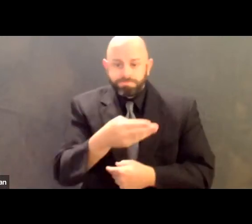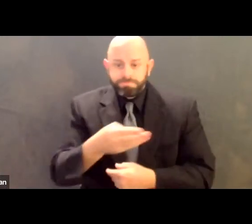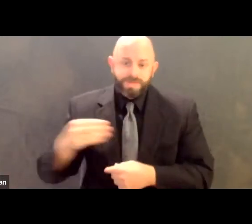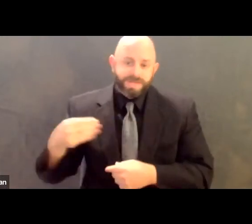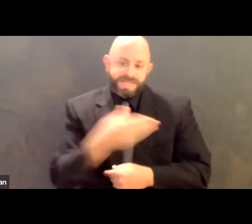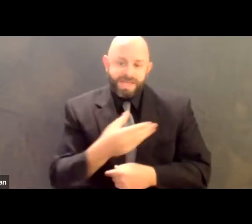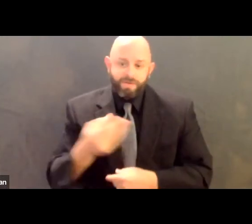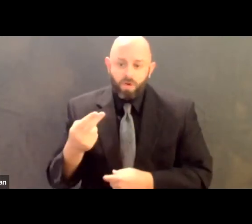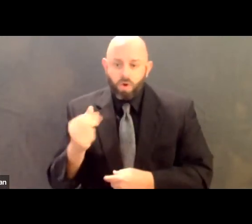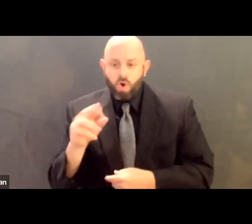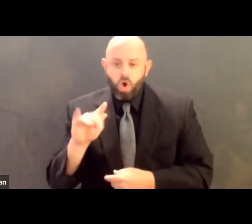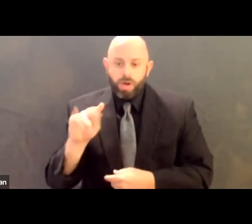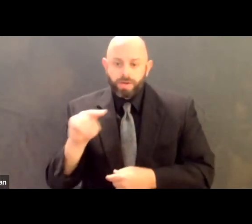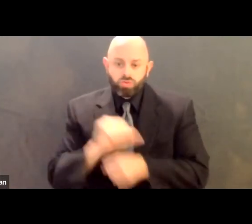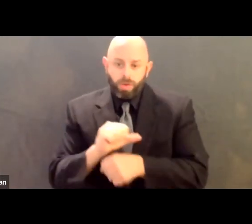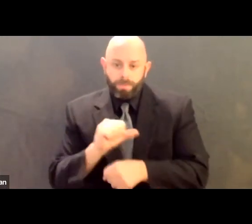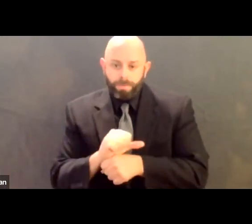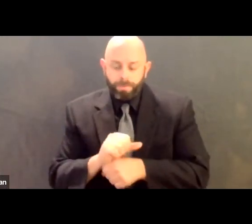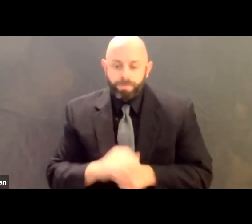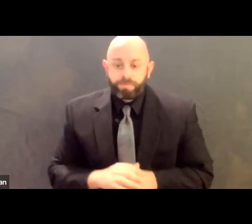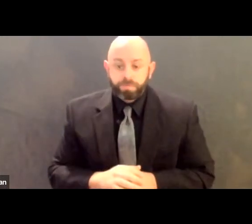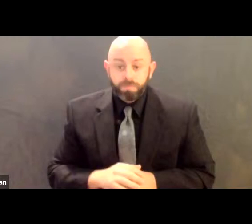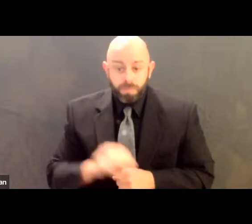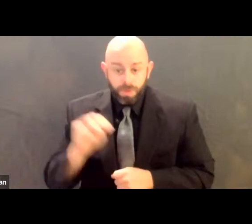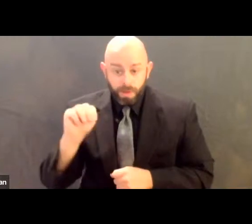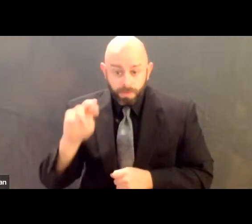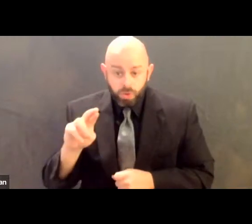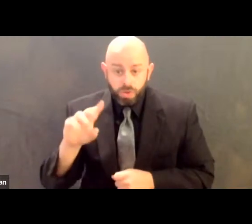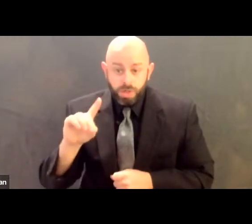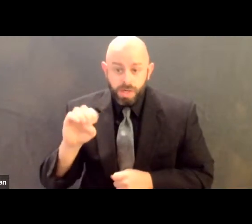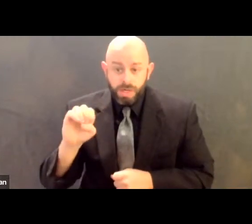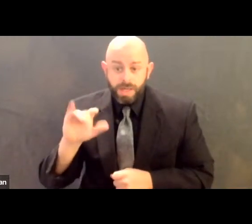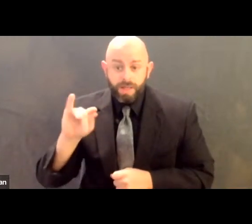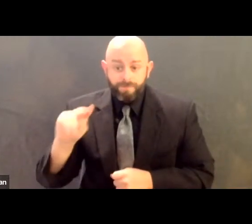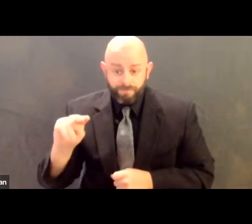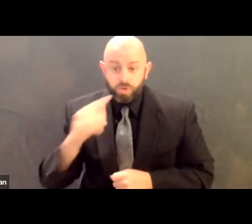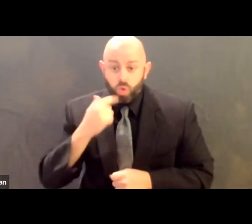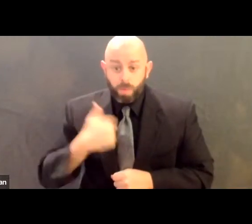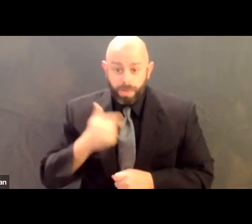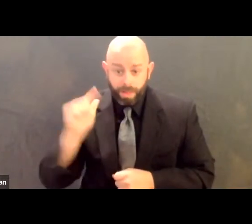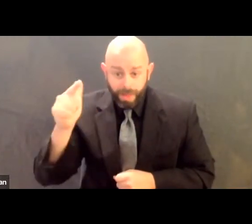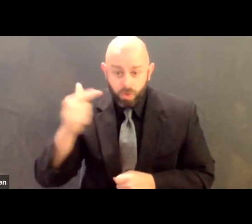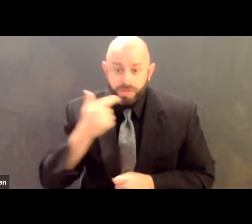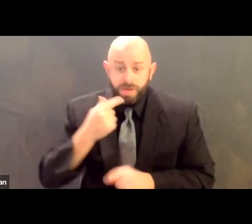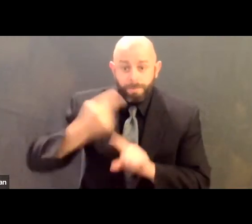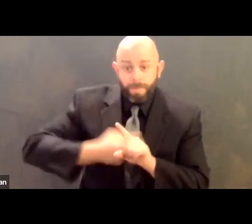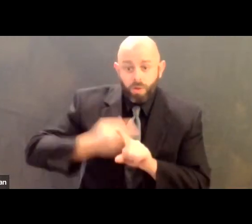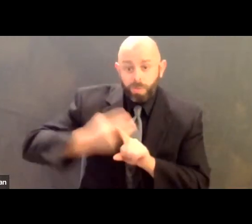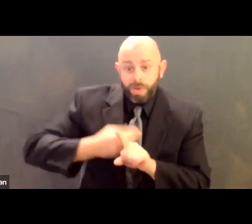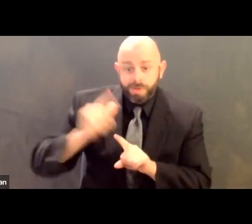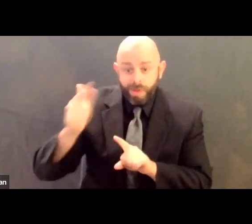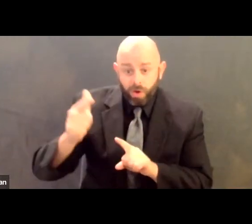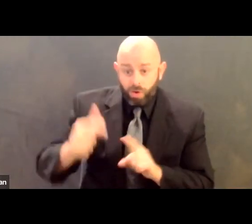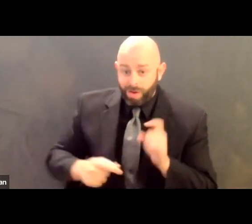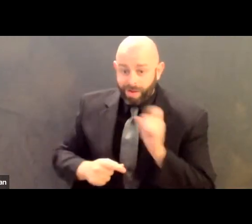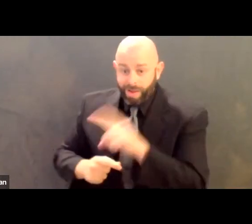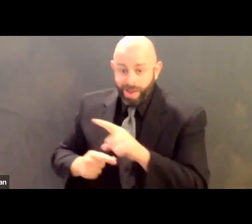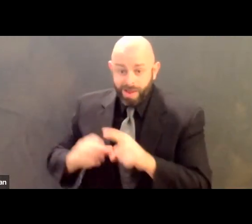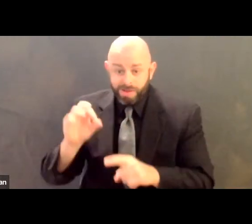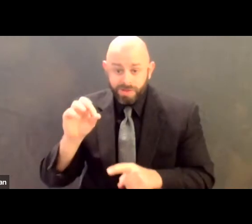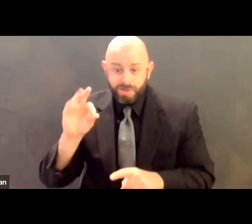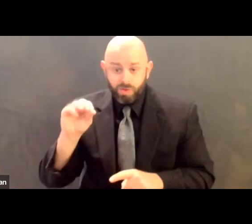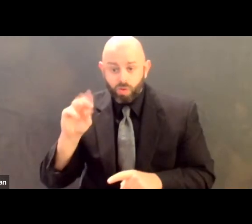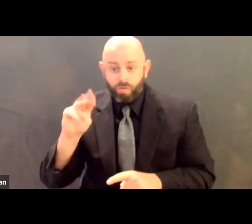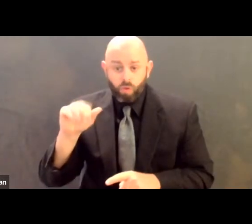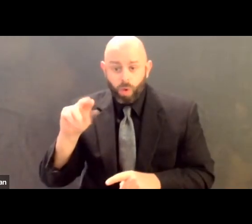Well, as Mr. Delavan related to me later on, he came back a month or so later and asked the foreman how my brother Frank was